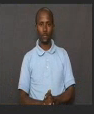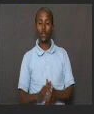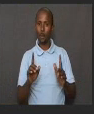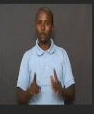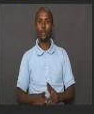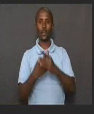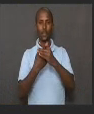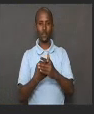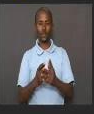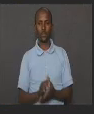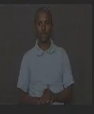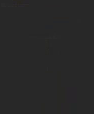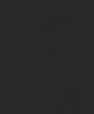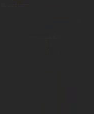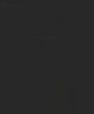Begin.